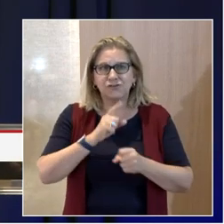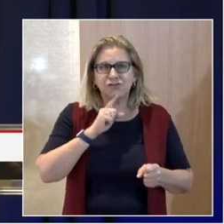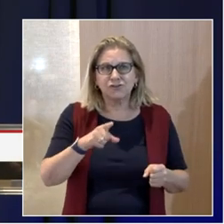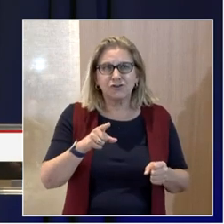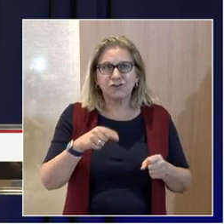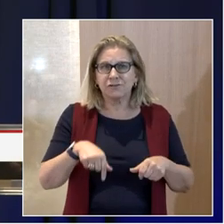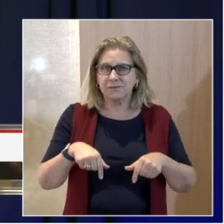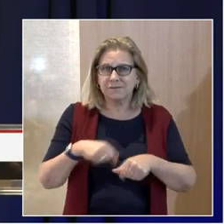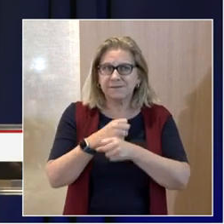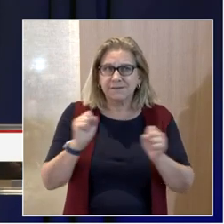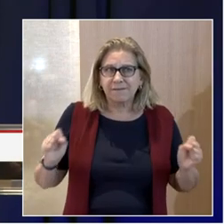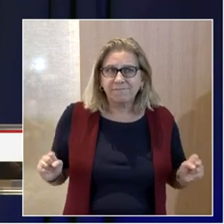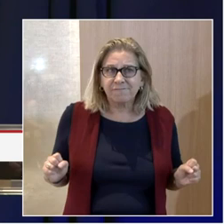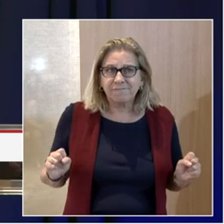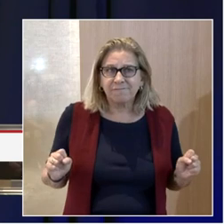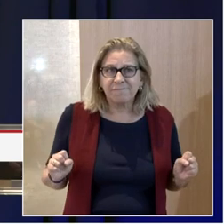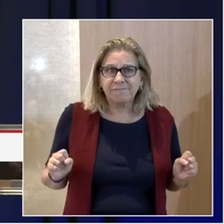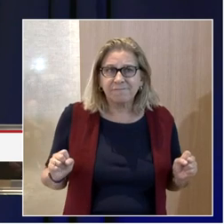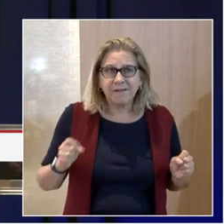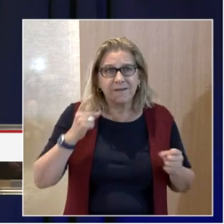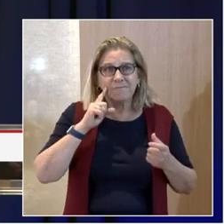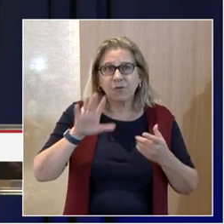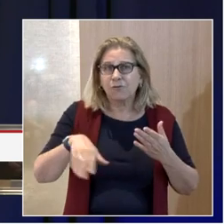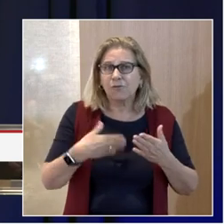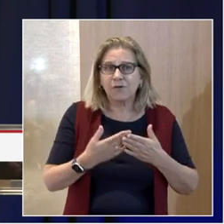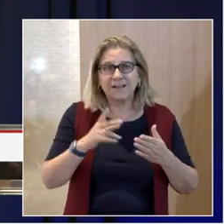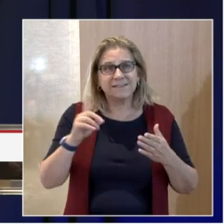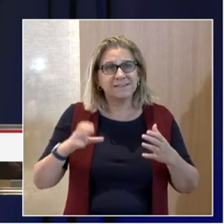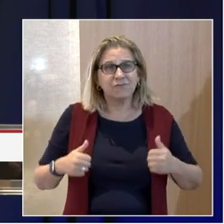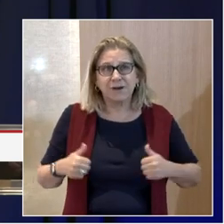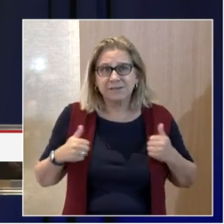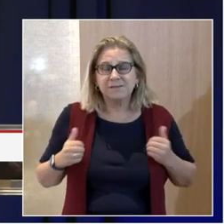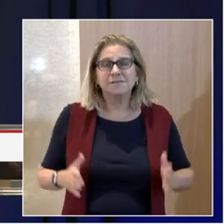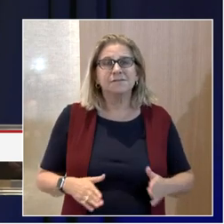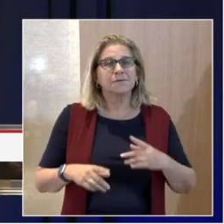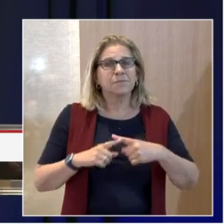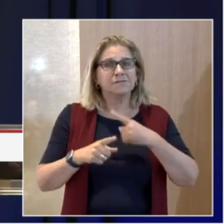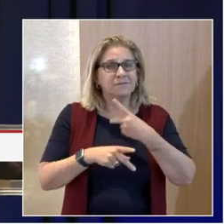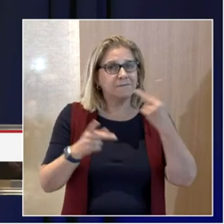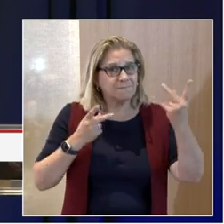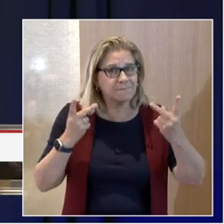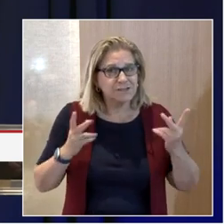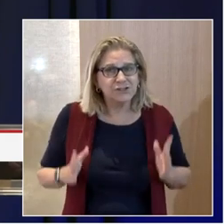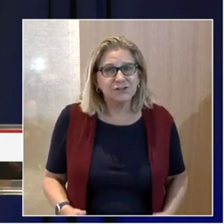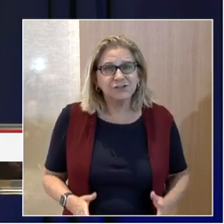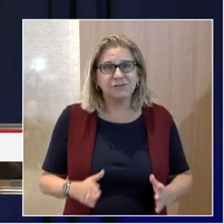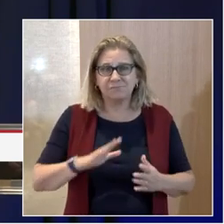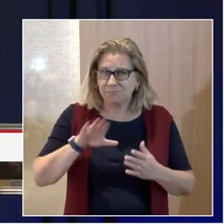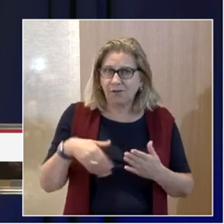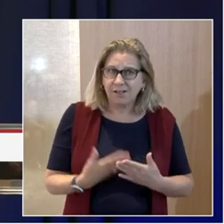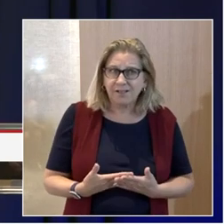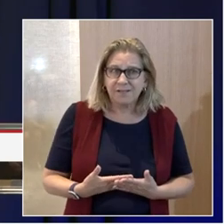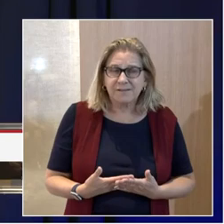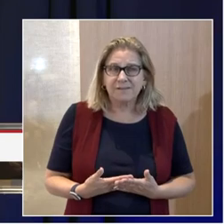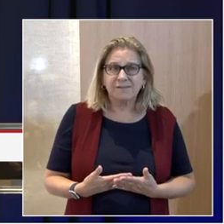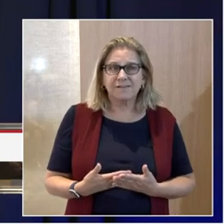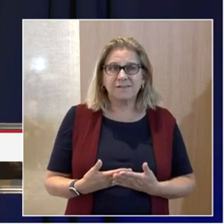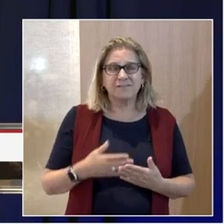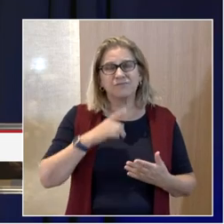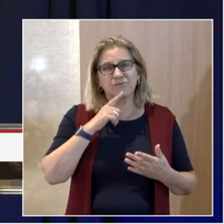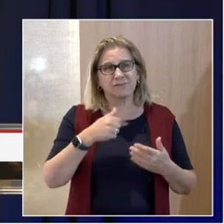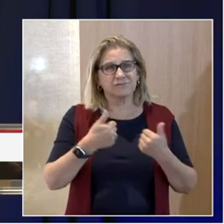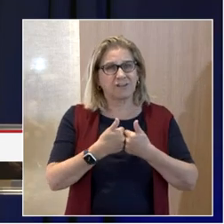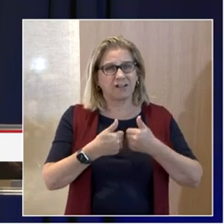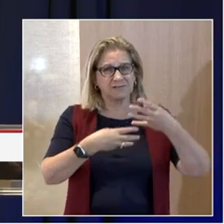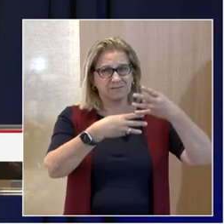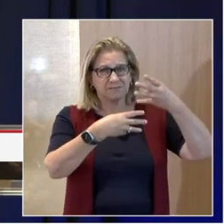every DC resident and visitor. And we have a lot of these challenges that we have now recognized, but